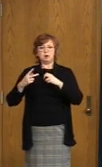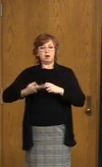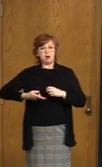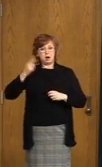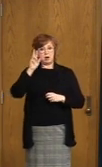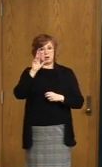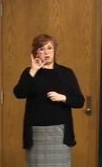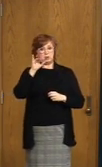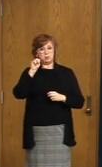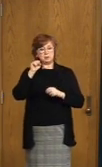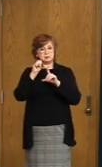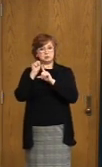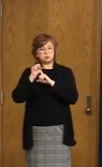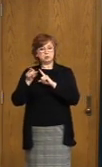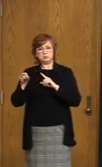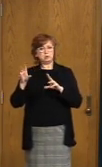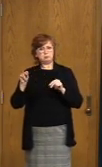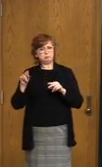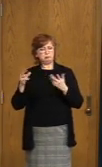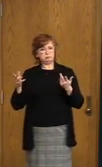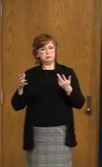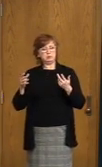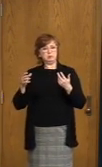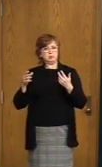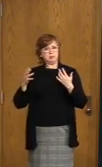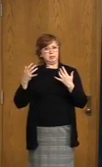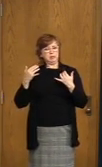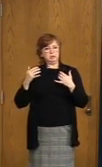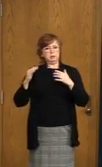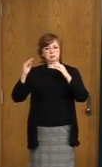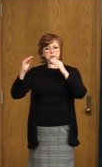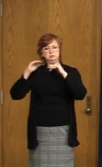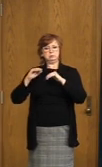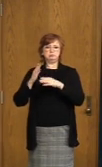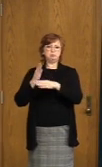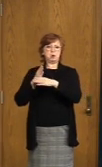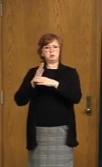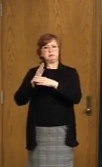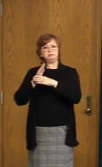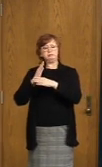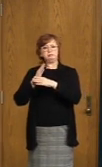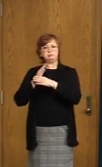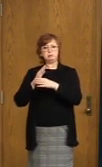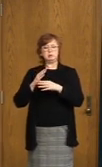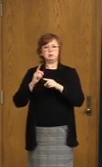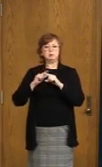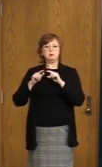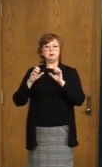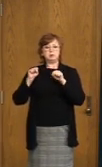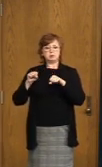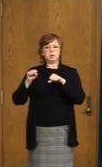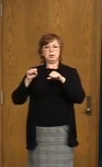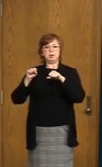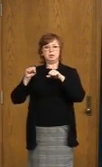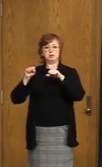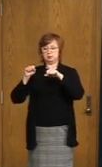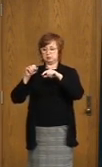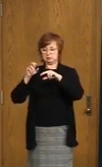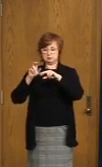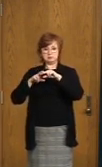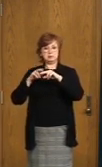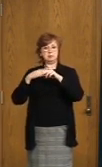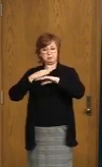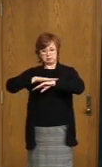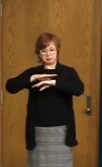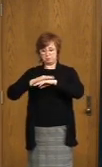symptomatic. You go with your mask on, you sit at a table of 4, you chat with your mask on. When your meal or drink comes,